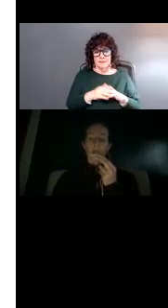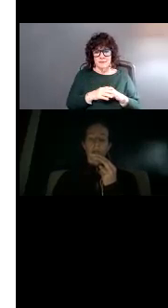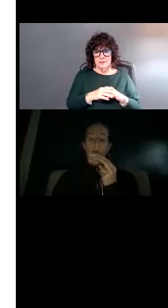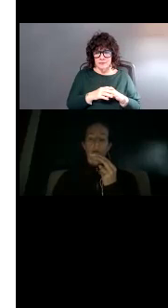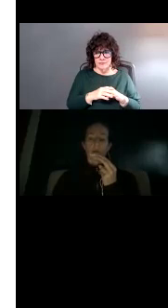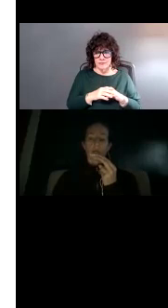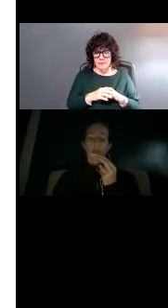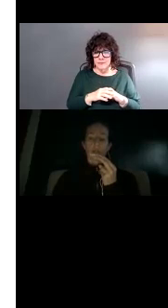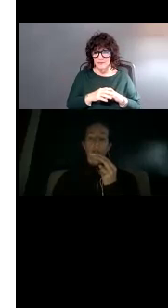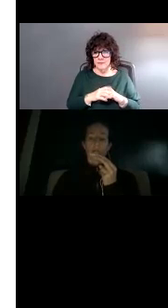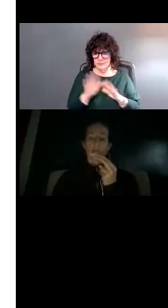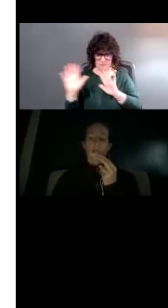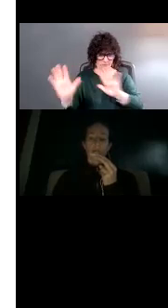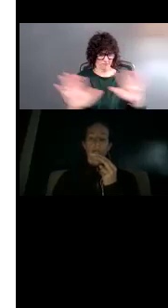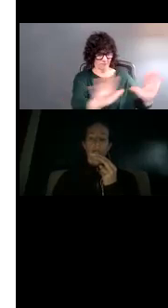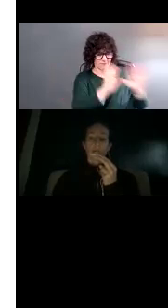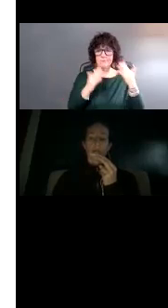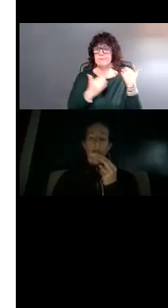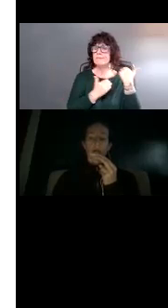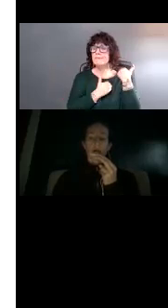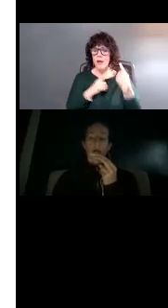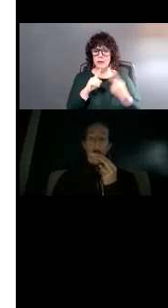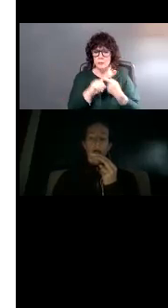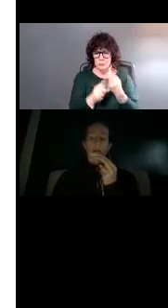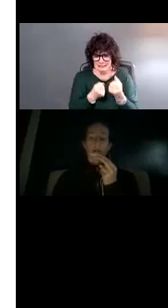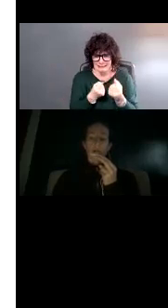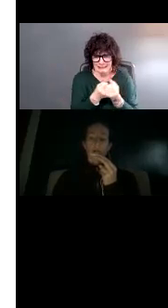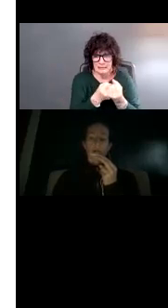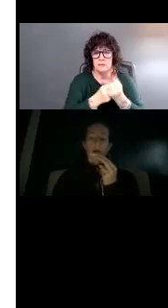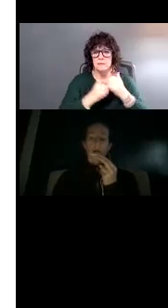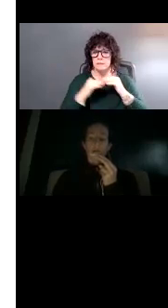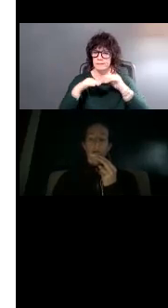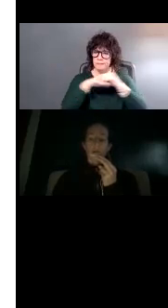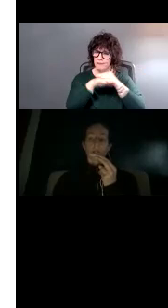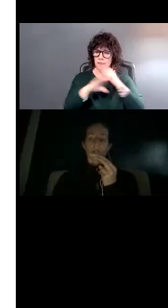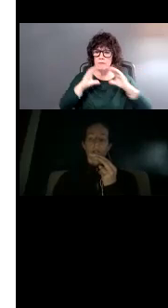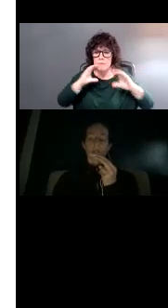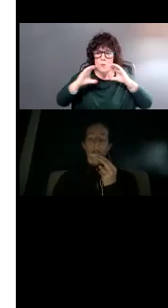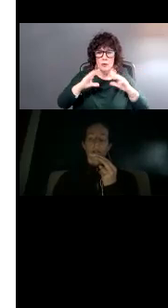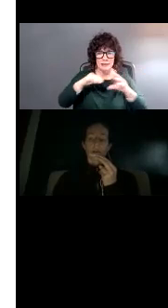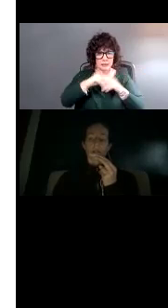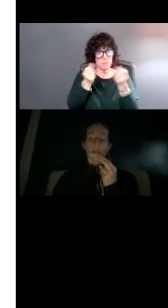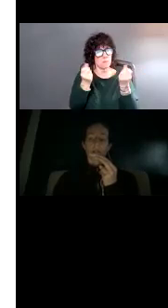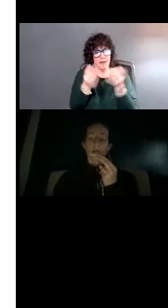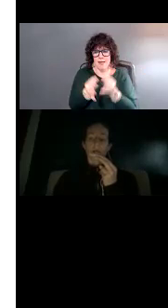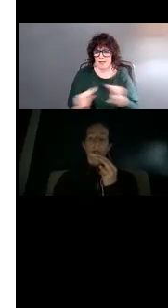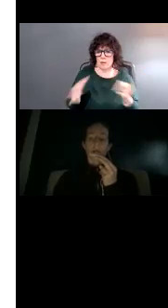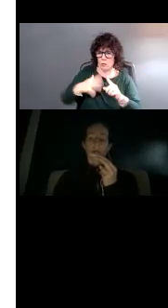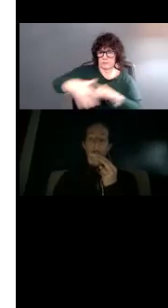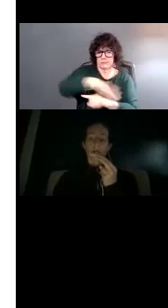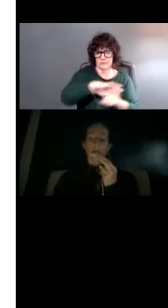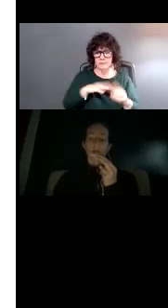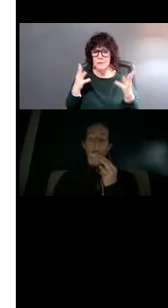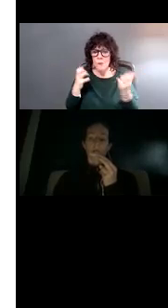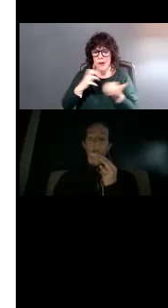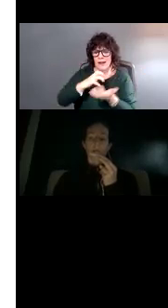space. I would like to share some reminders for best communication practices. For just a second, there's a question: how do I access